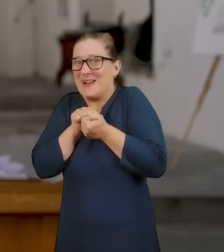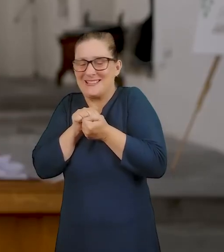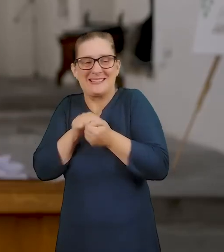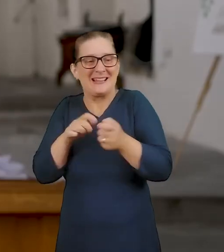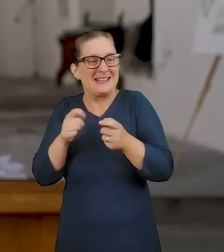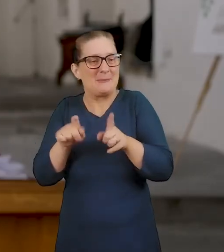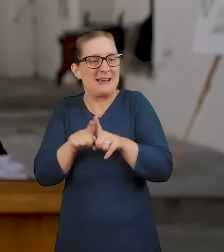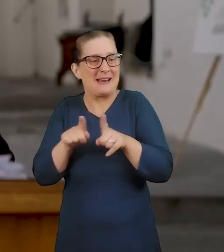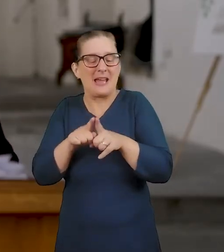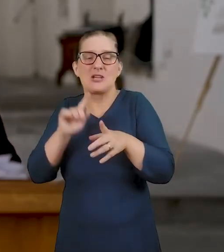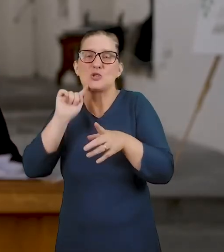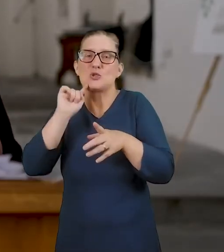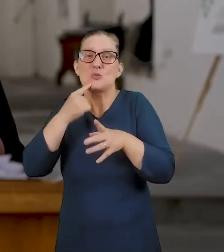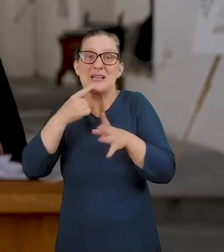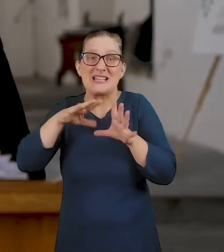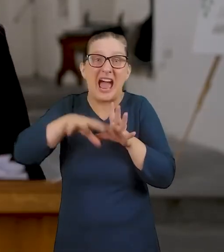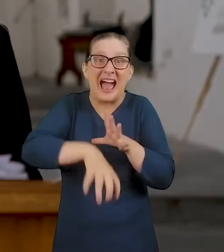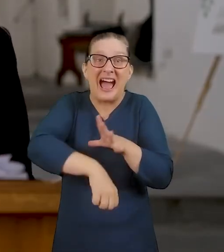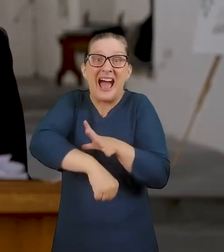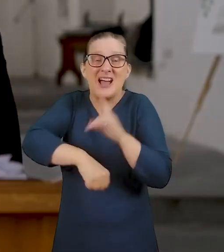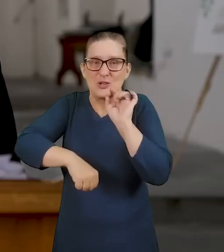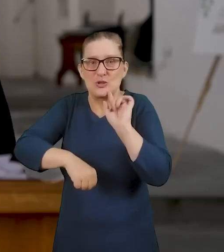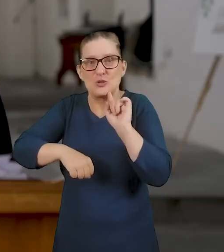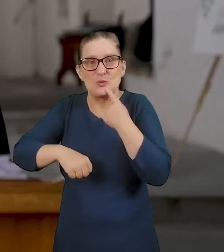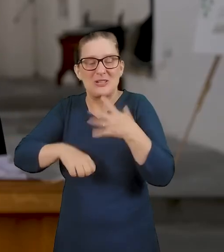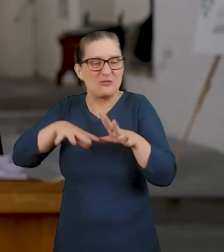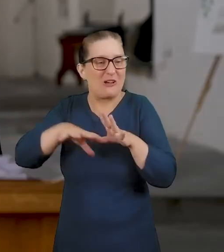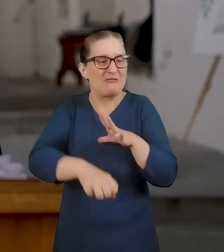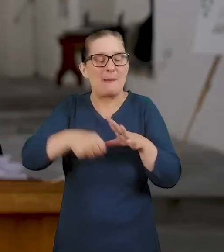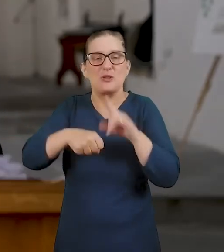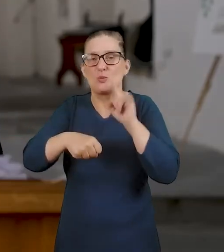let it go. I'm like a kid with a hand in a sweet jar.